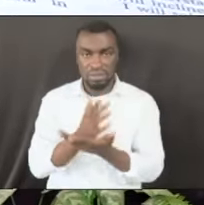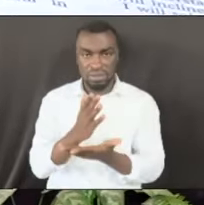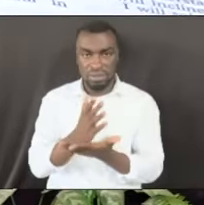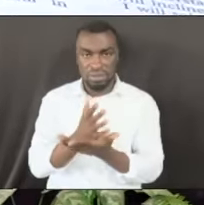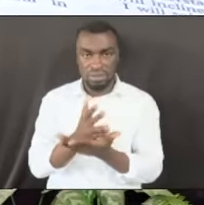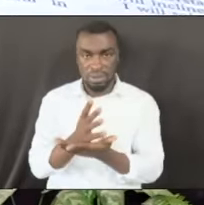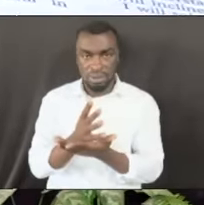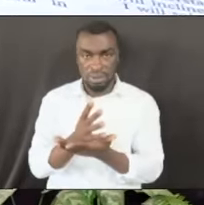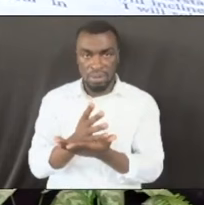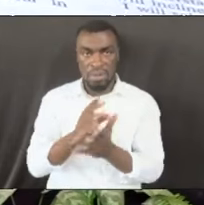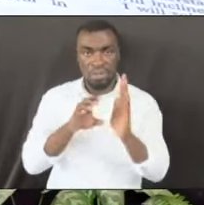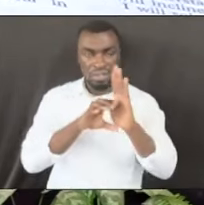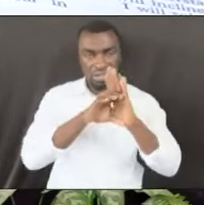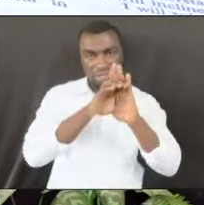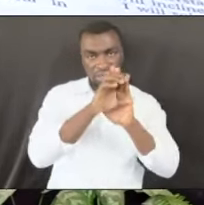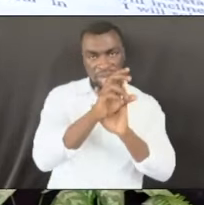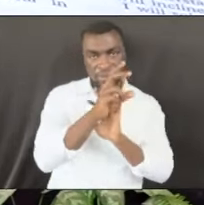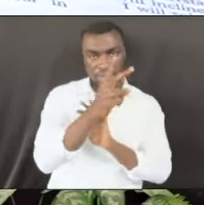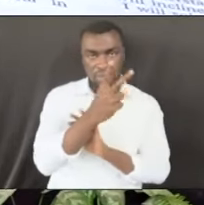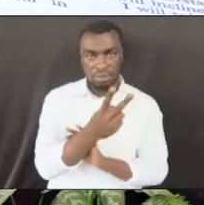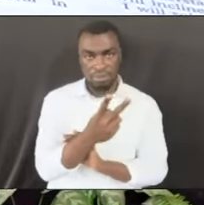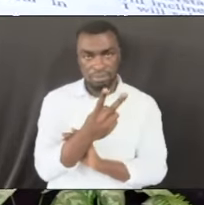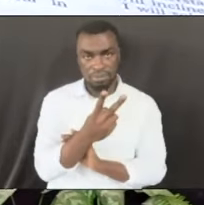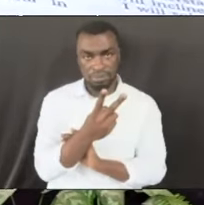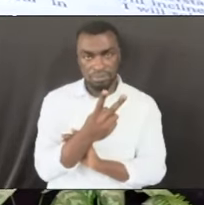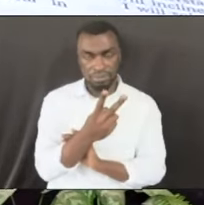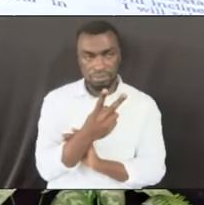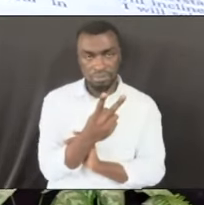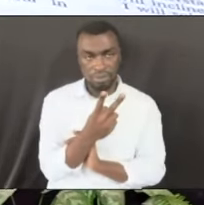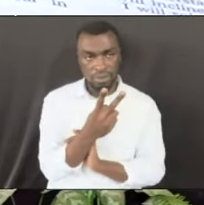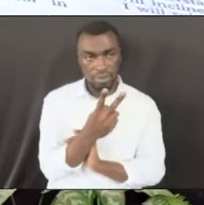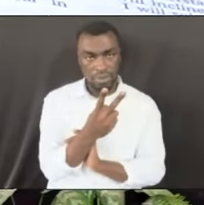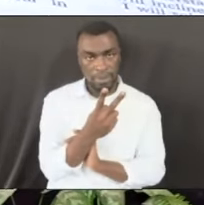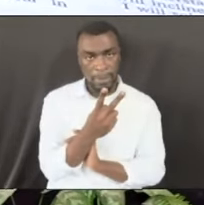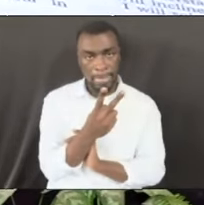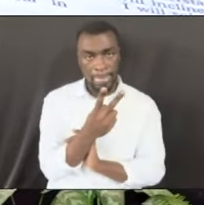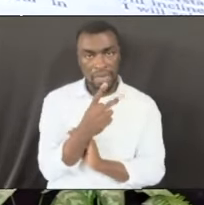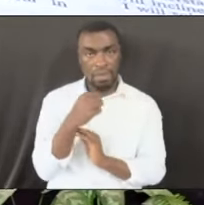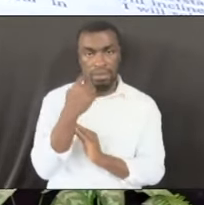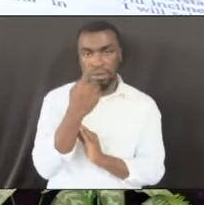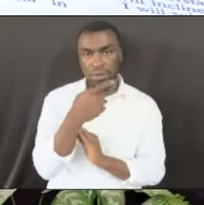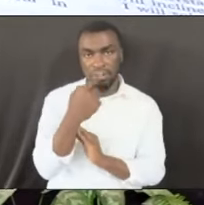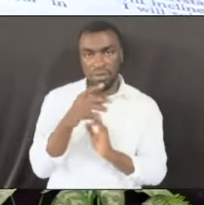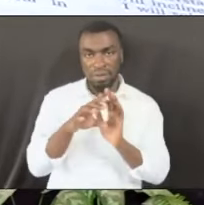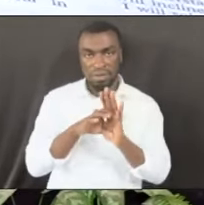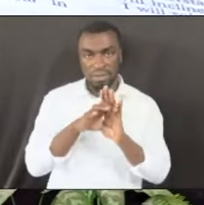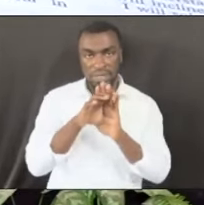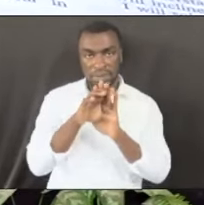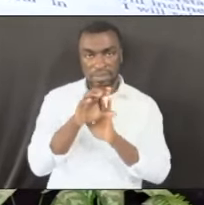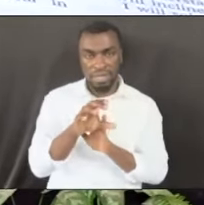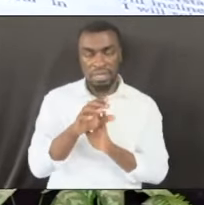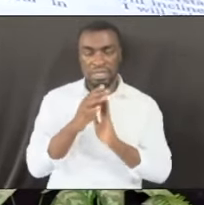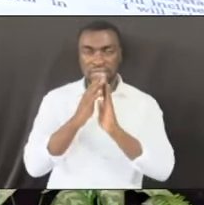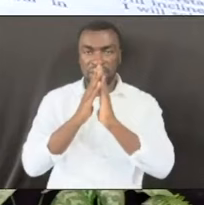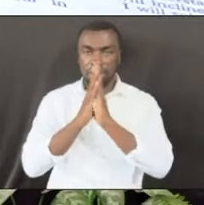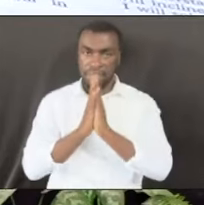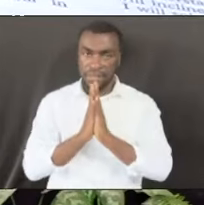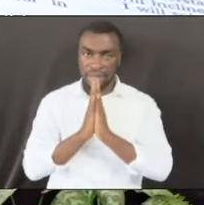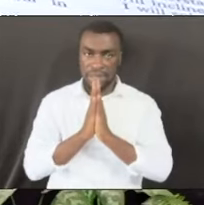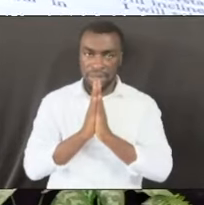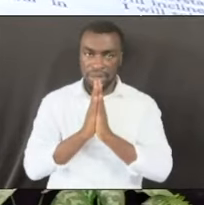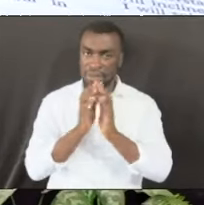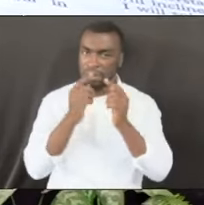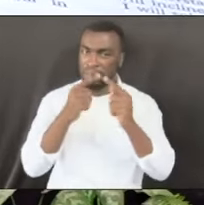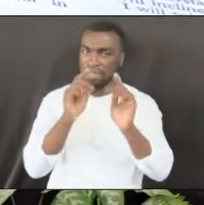Chapter 2. The whole of that chapter It is a prayer, but a